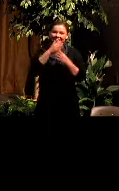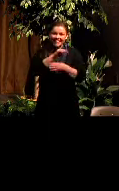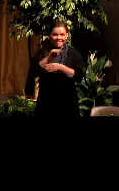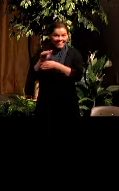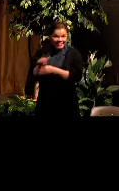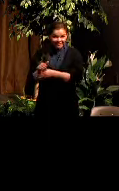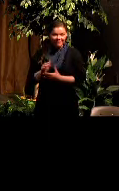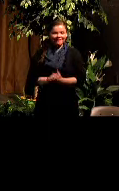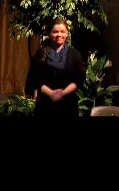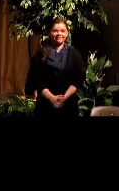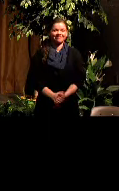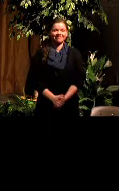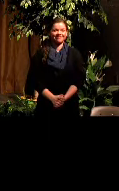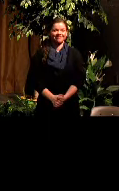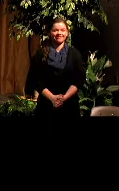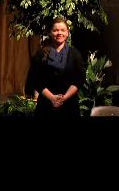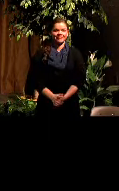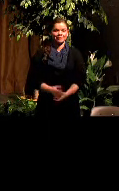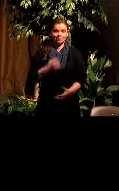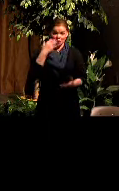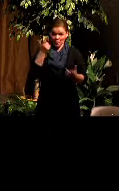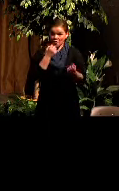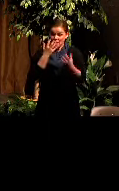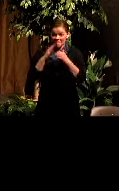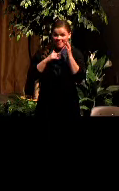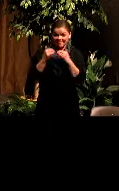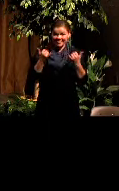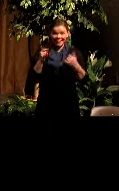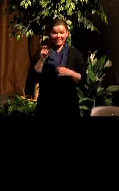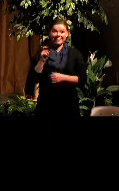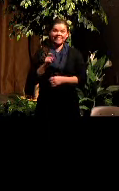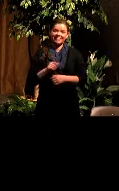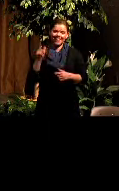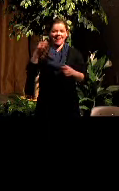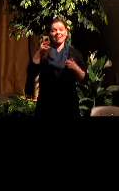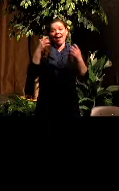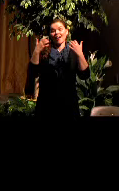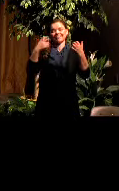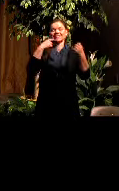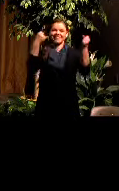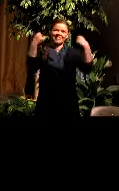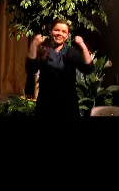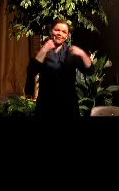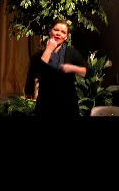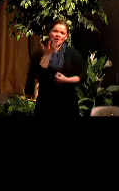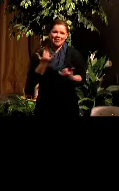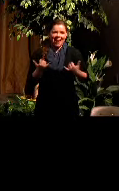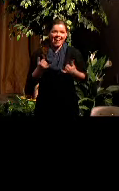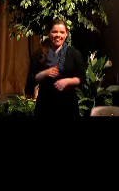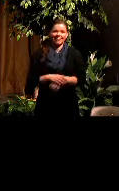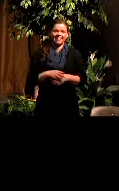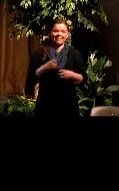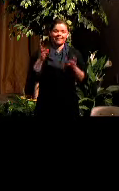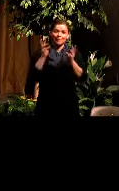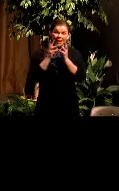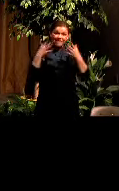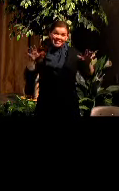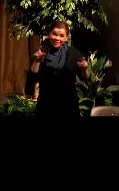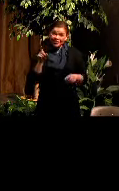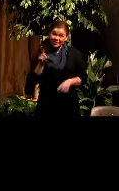Are y'all warm now? Are you ready for winter to be over? Are you ready to go to Florida?